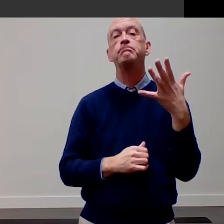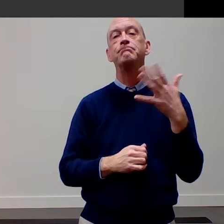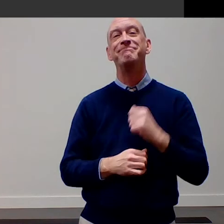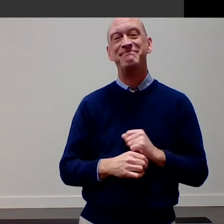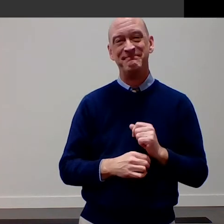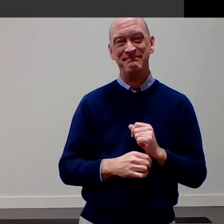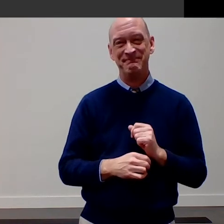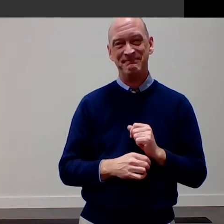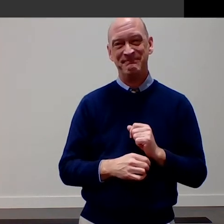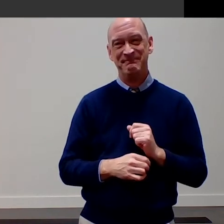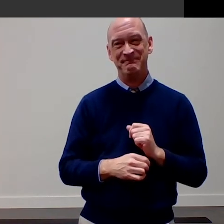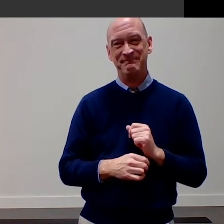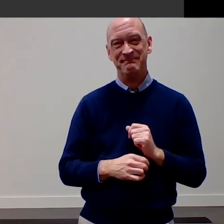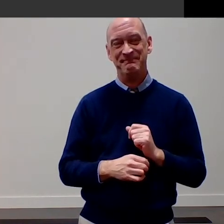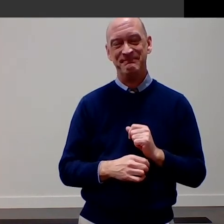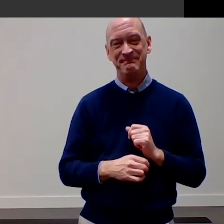Yes.